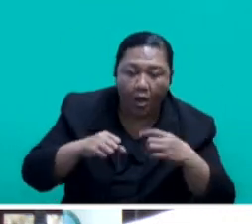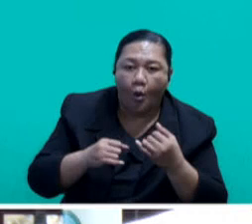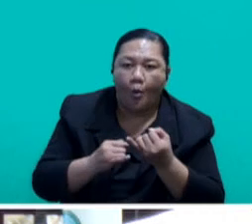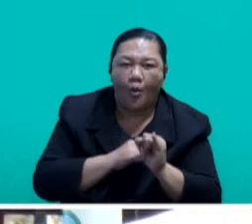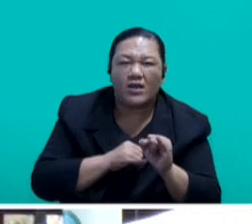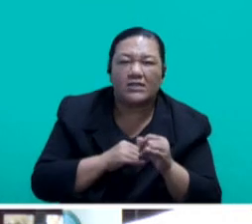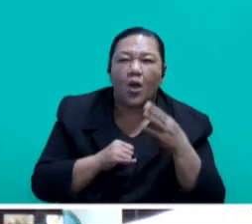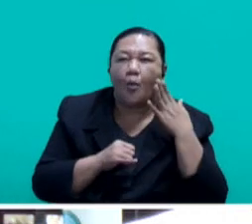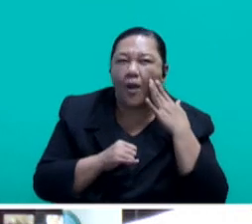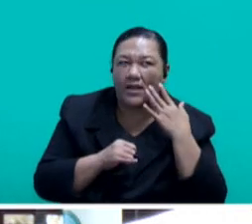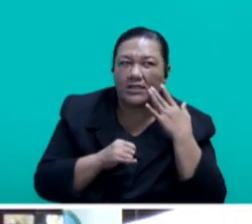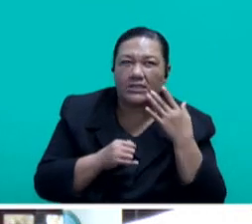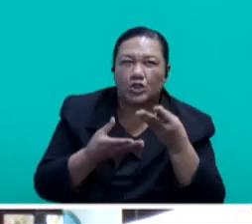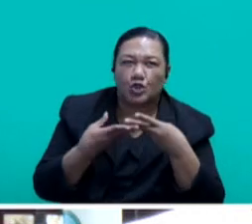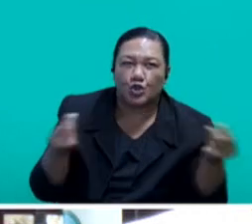drought.